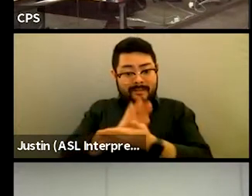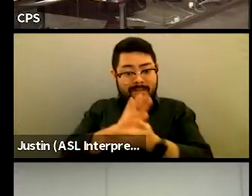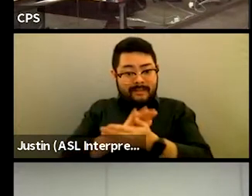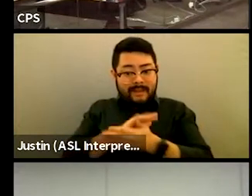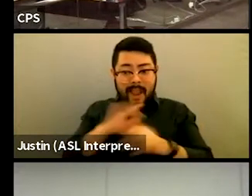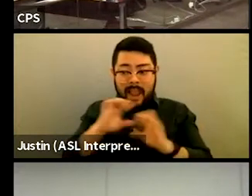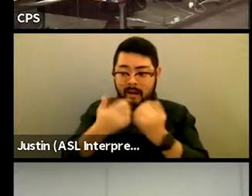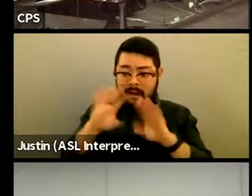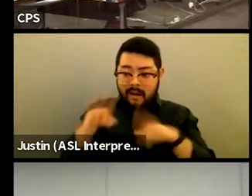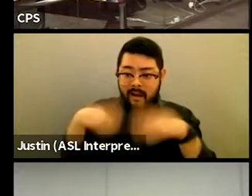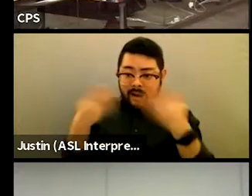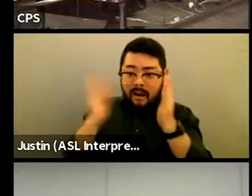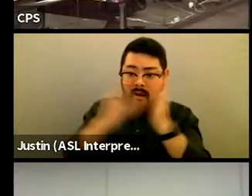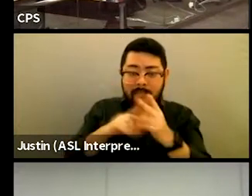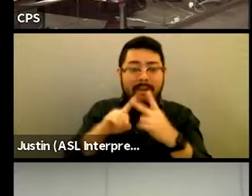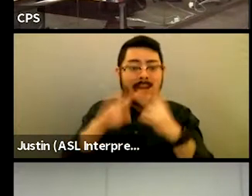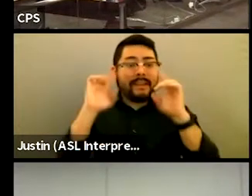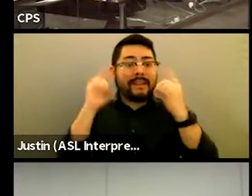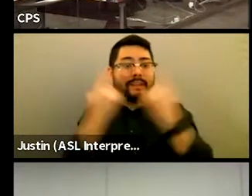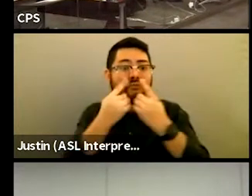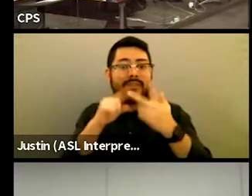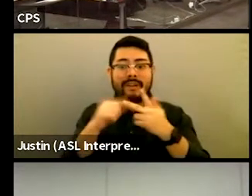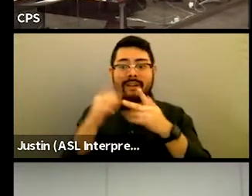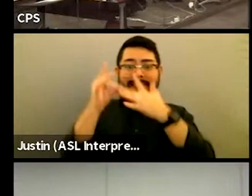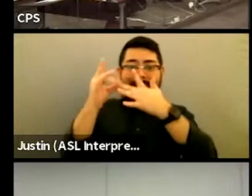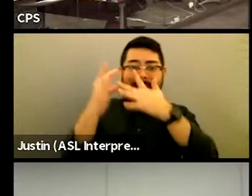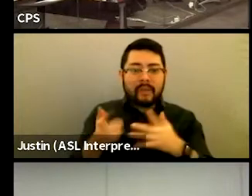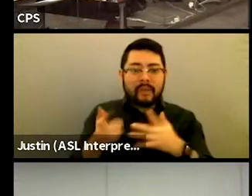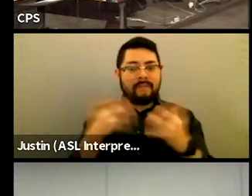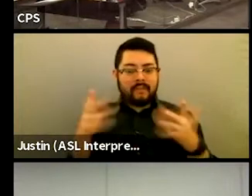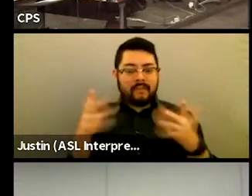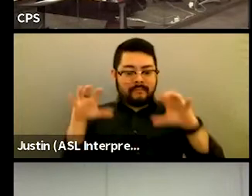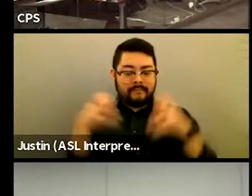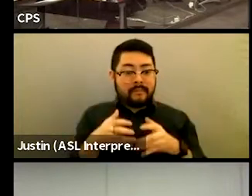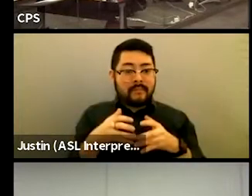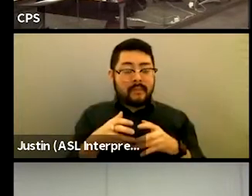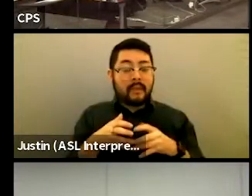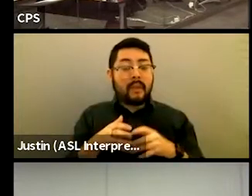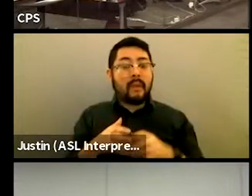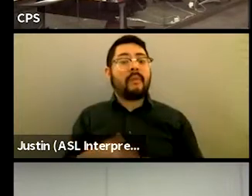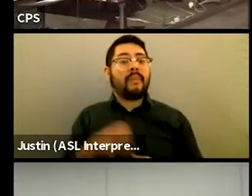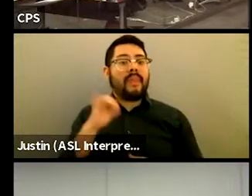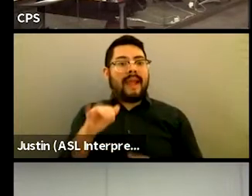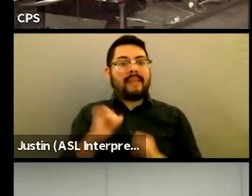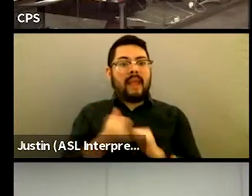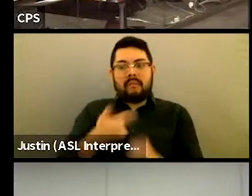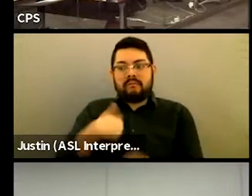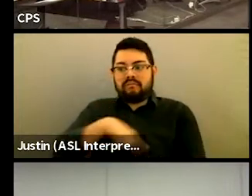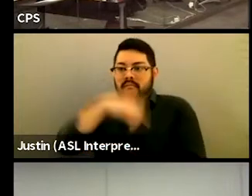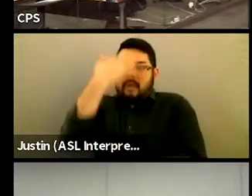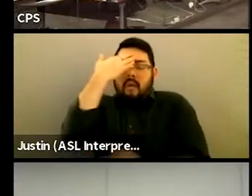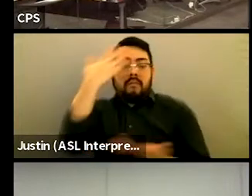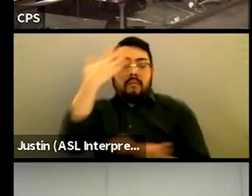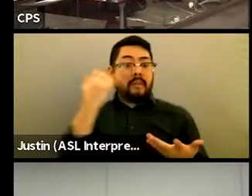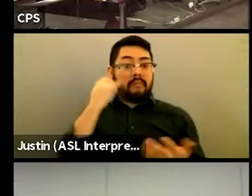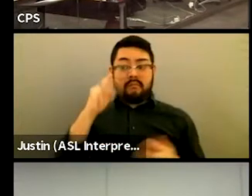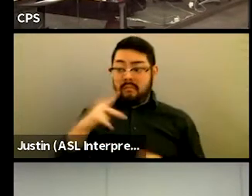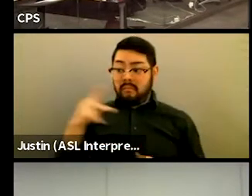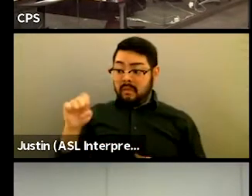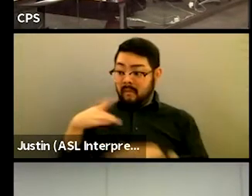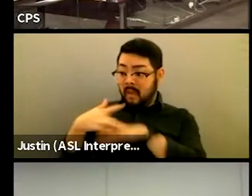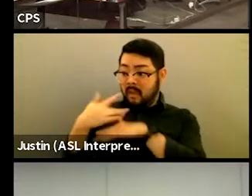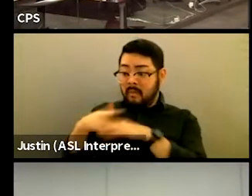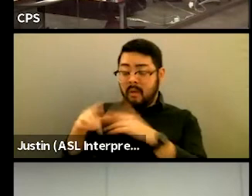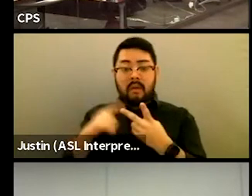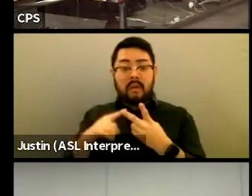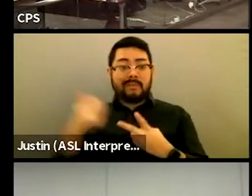leaders. And so that's how we are able to track whether or not people have received their PPE, whether or not there are transportation issues. There are all